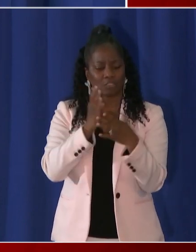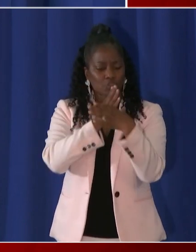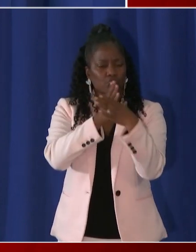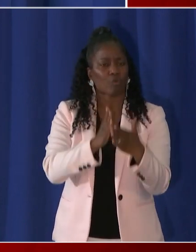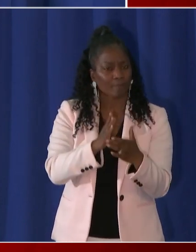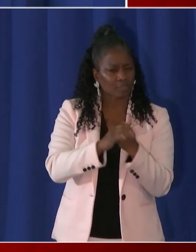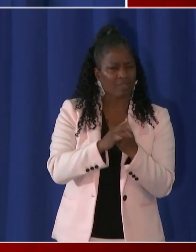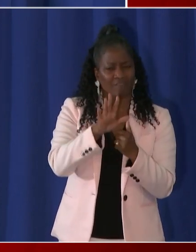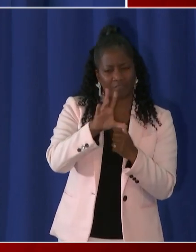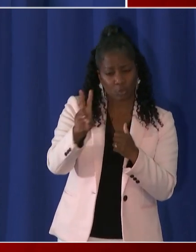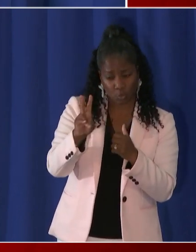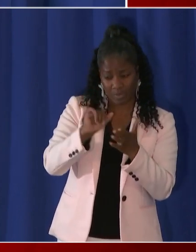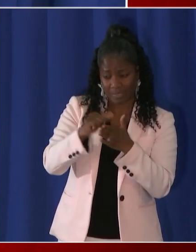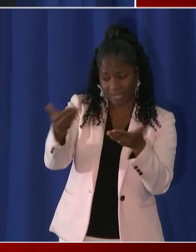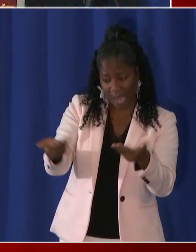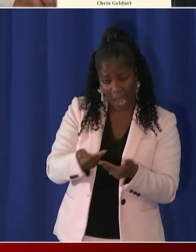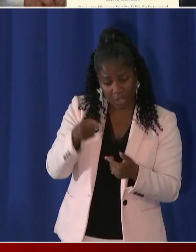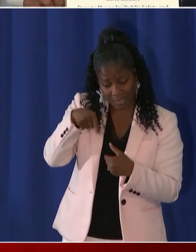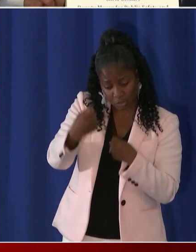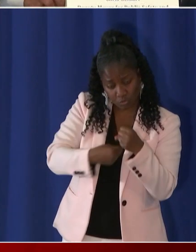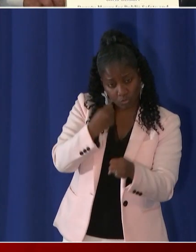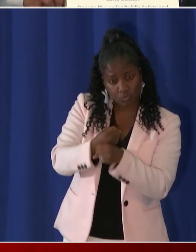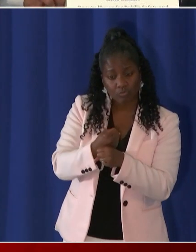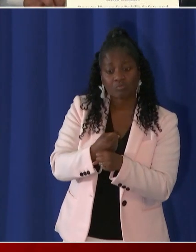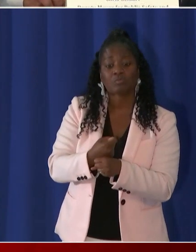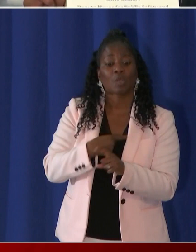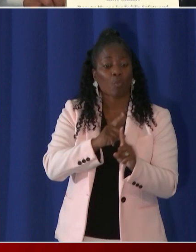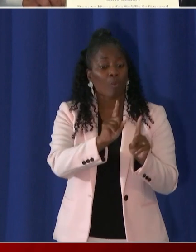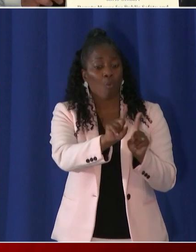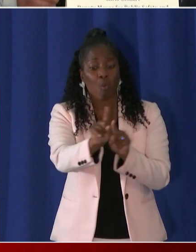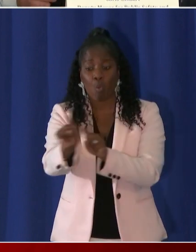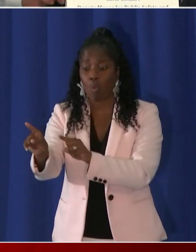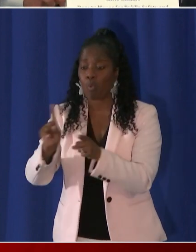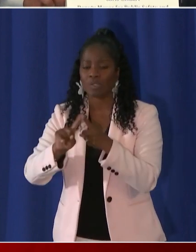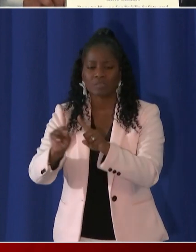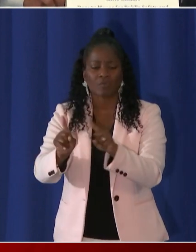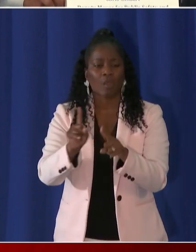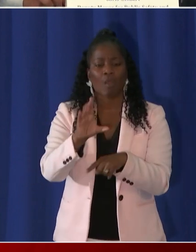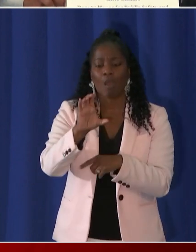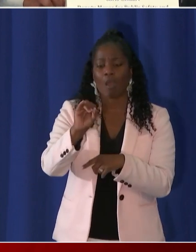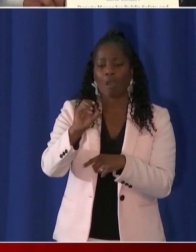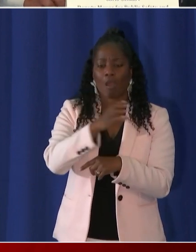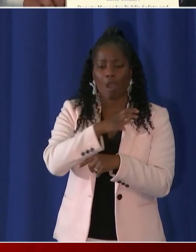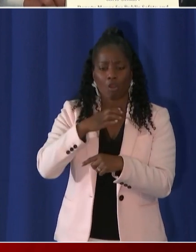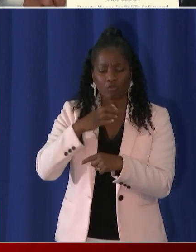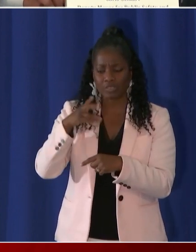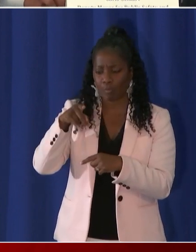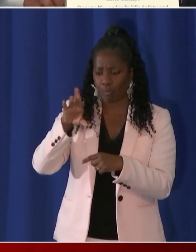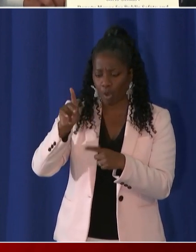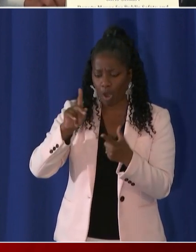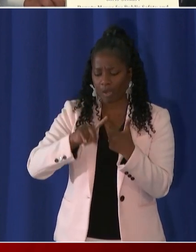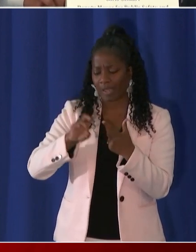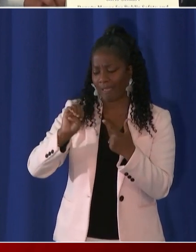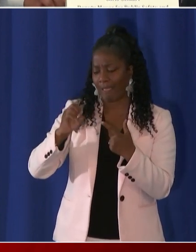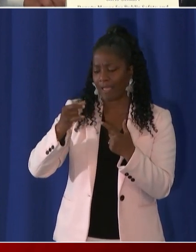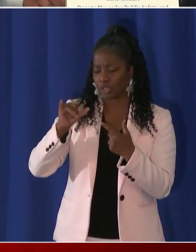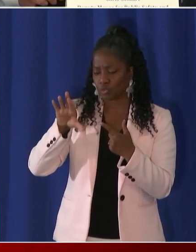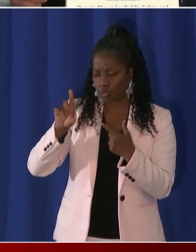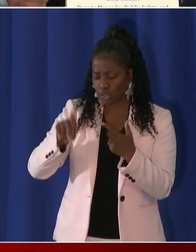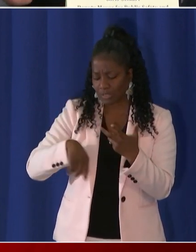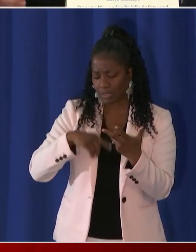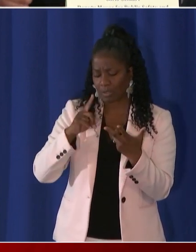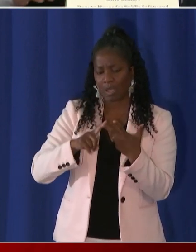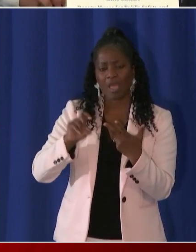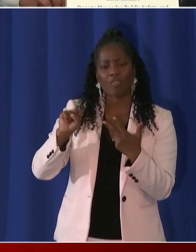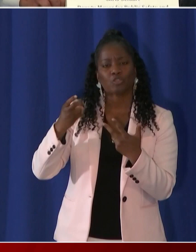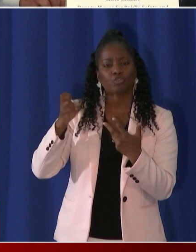violence interrupters that are being hired this year that are going to work in these areas of the city, Congress Park, Edgewood, and Shaw Mount Vernon Triangle area,